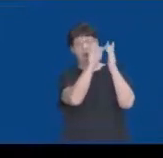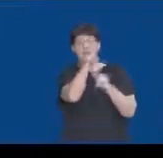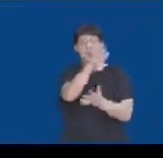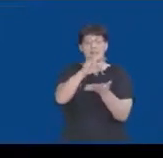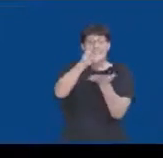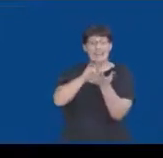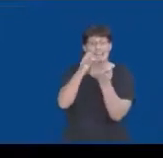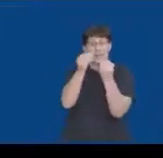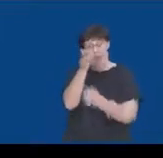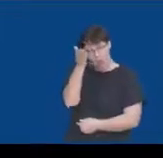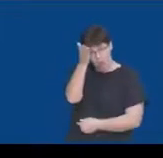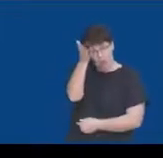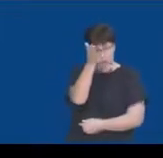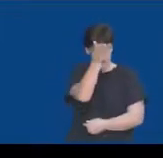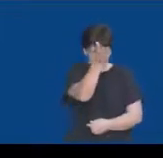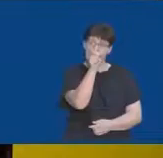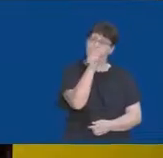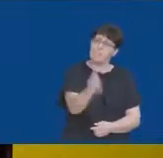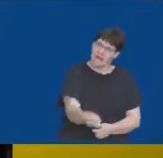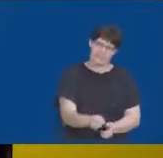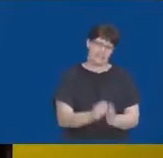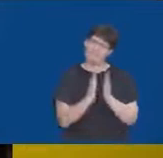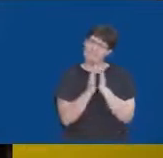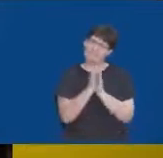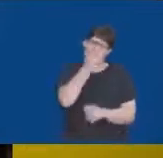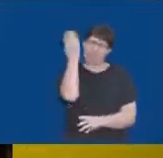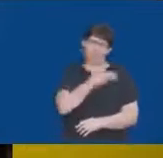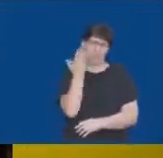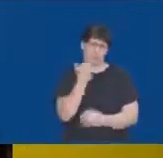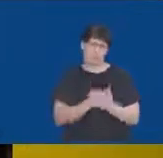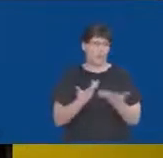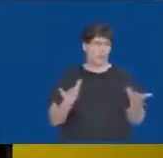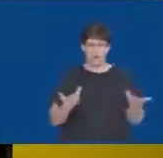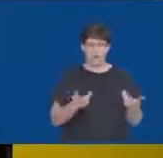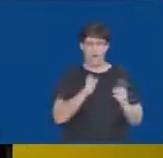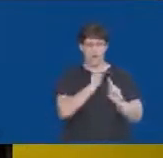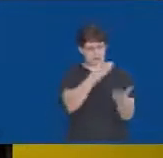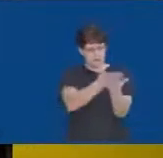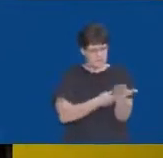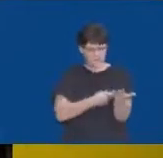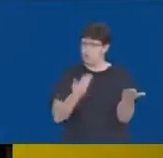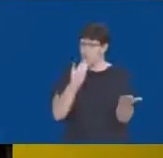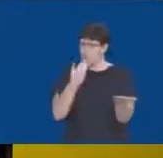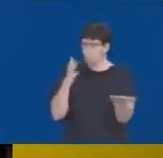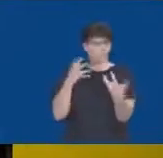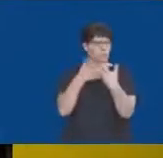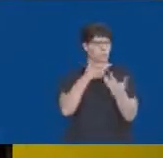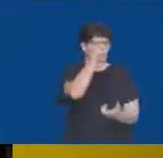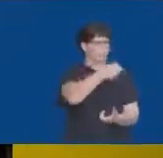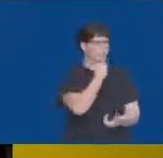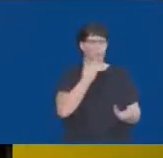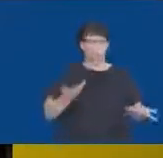center number on the answer sheet. Please don't forget that. We don't want to sit with an answer sheet and we don't know who it belongs to. You